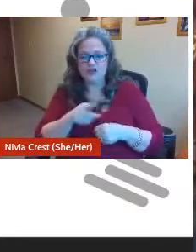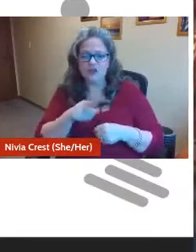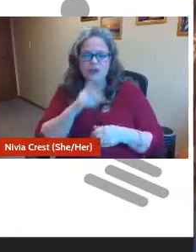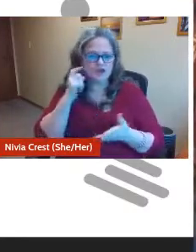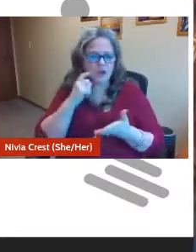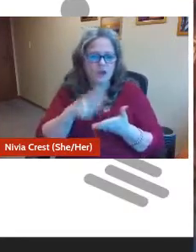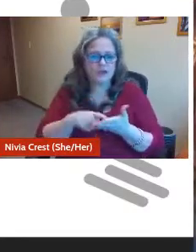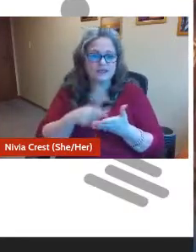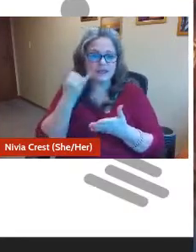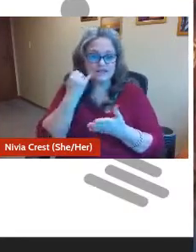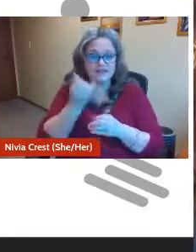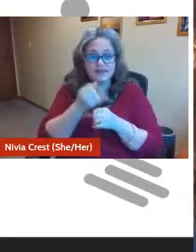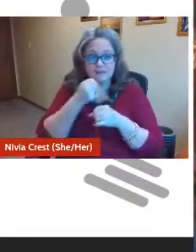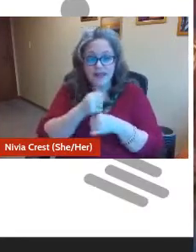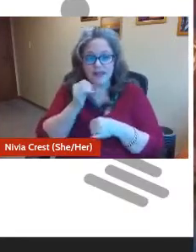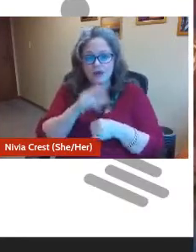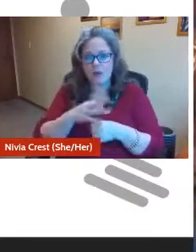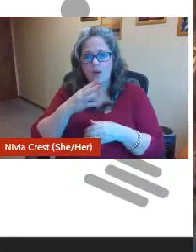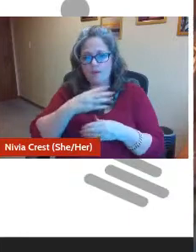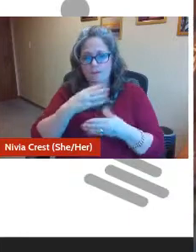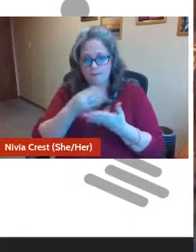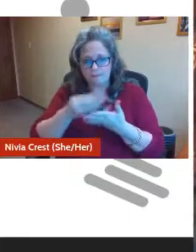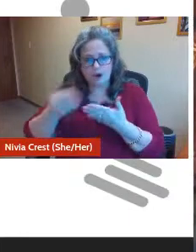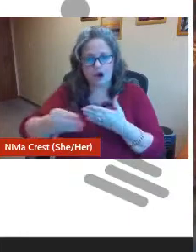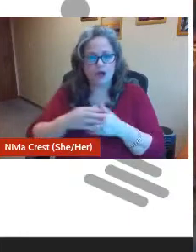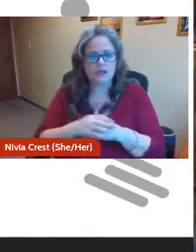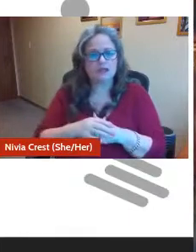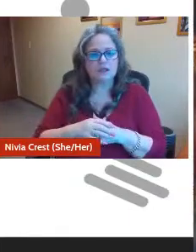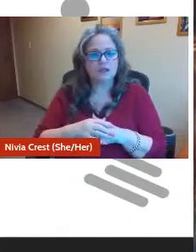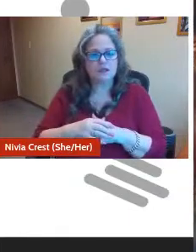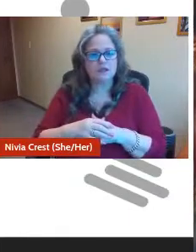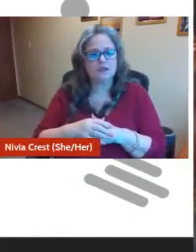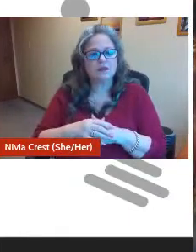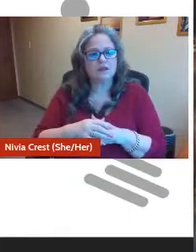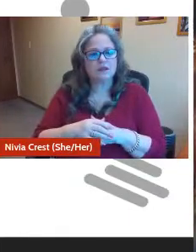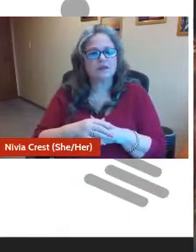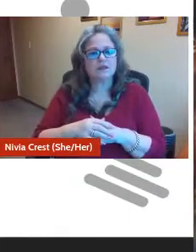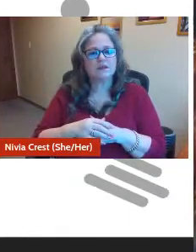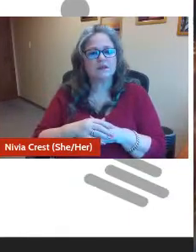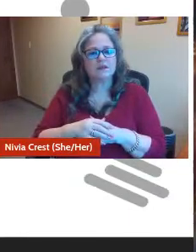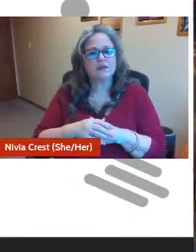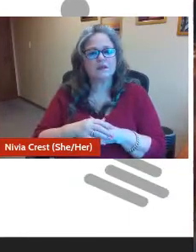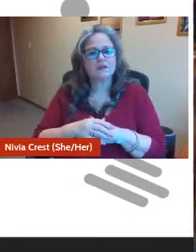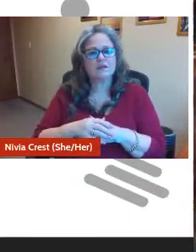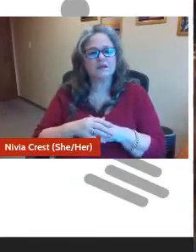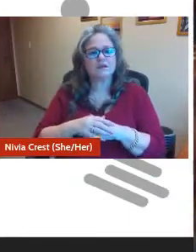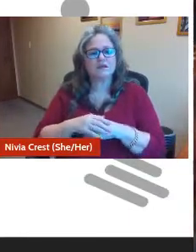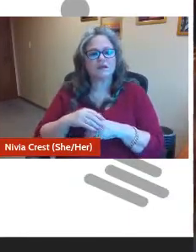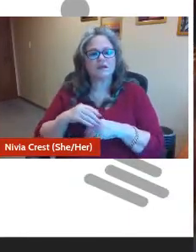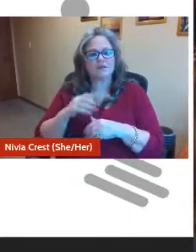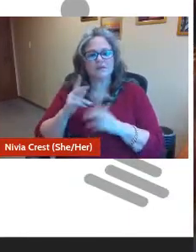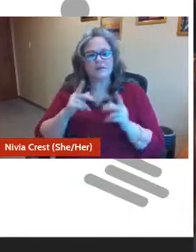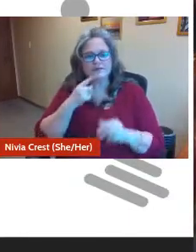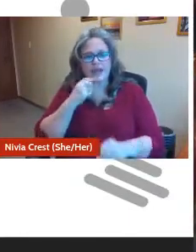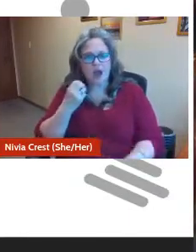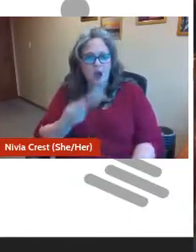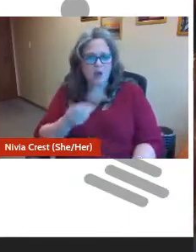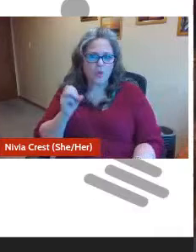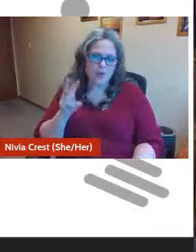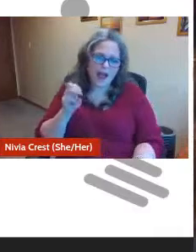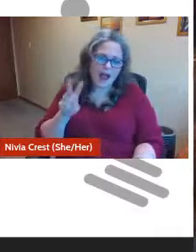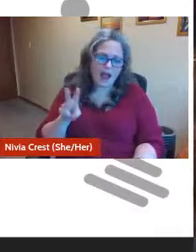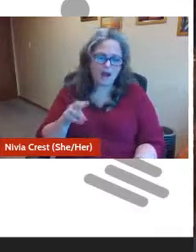or not, whether it's bought. Okay. So, but they be, you know, unusual about it. Like, wow, can you? Oh, goodness. But